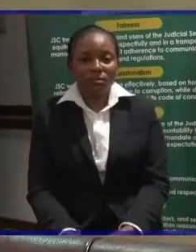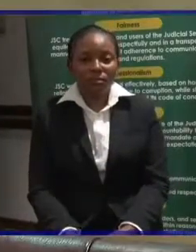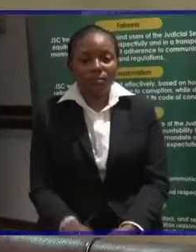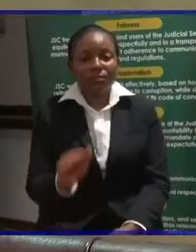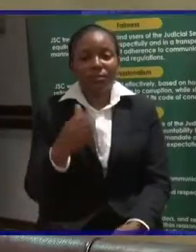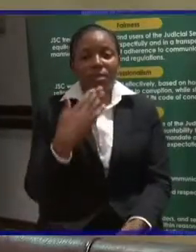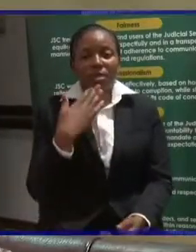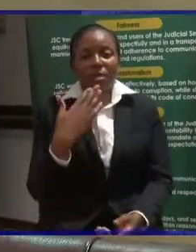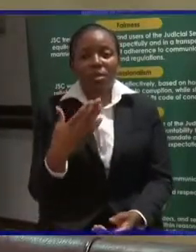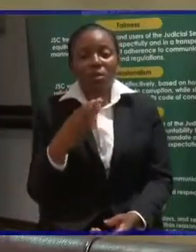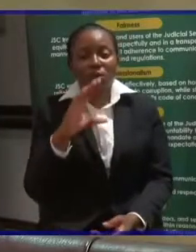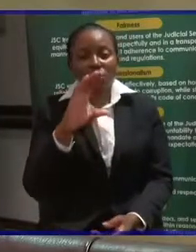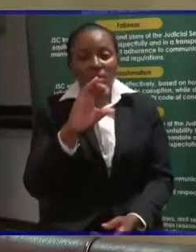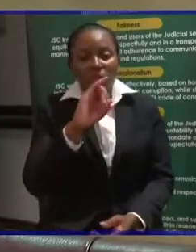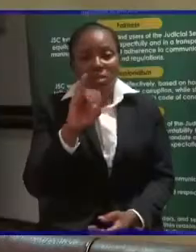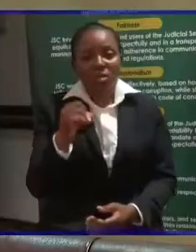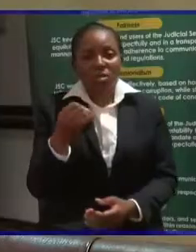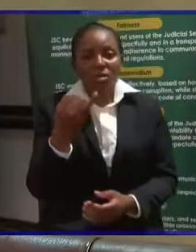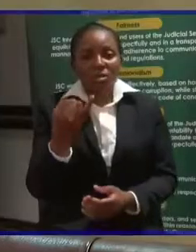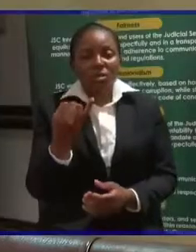Yes, thank you, Honorable CJ.